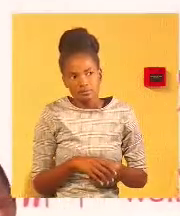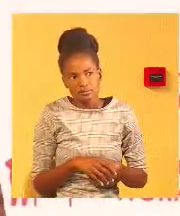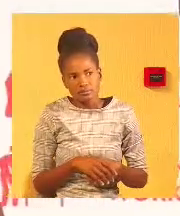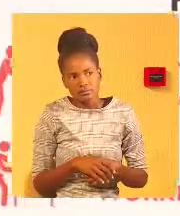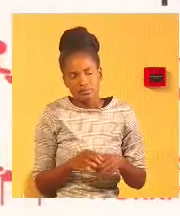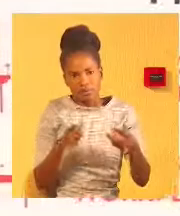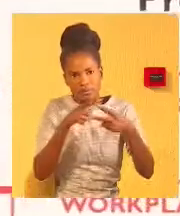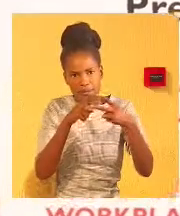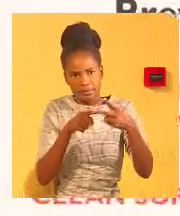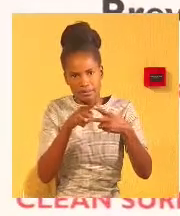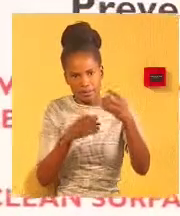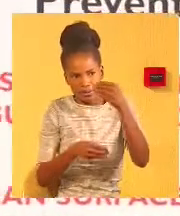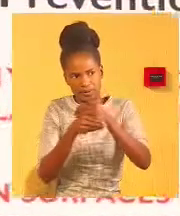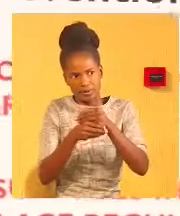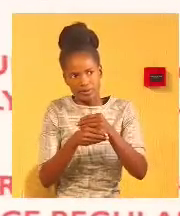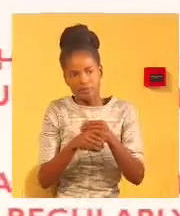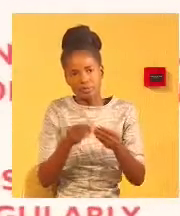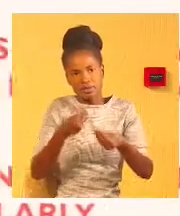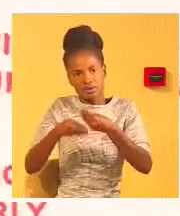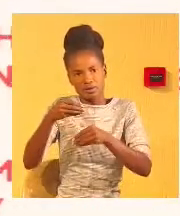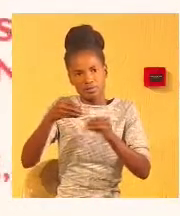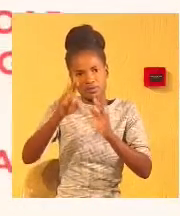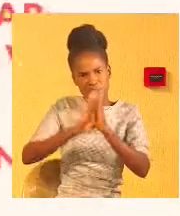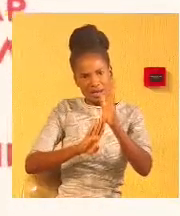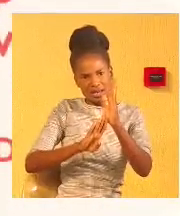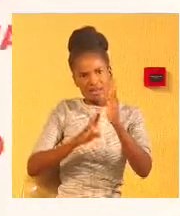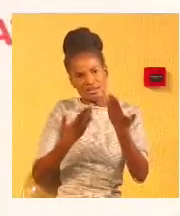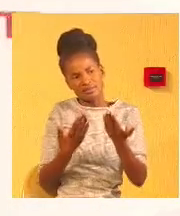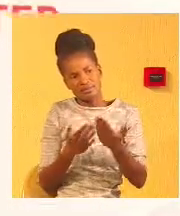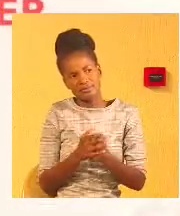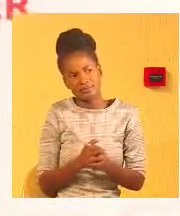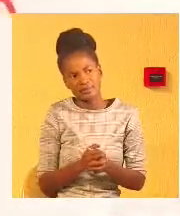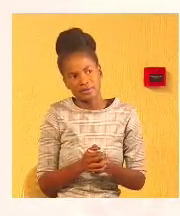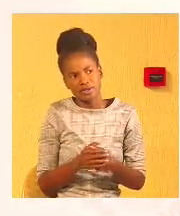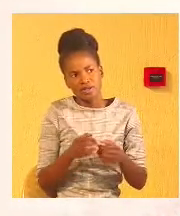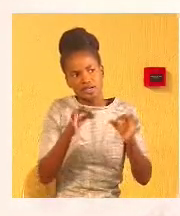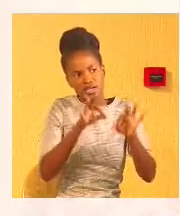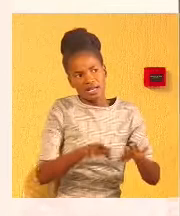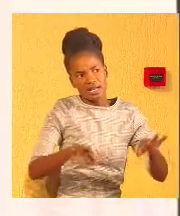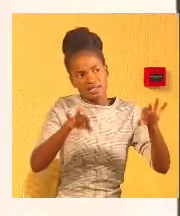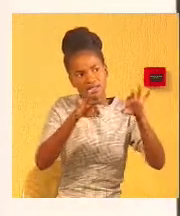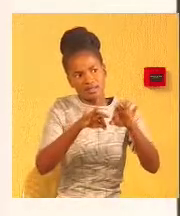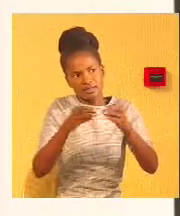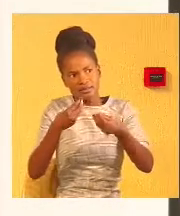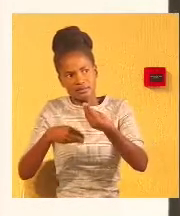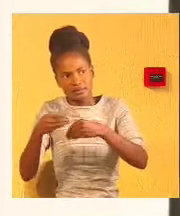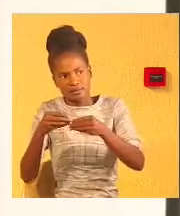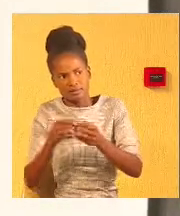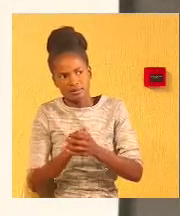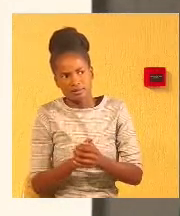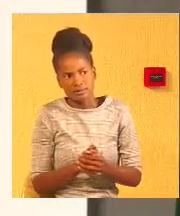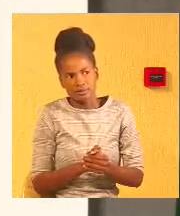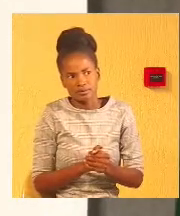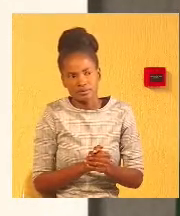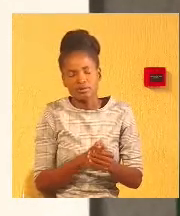two things. In terms of the GDP, I can just, of course, GDP in agriculture is directly impacted by what is being